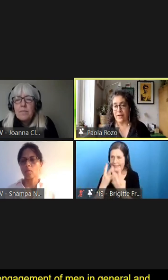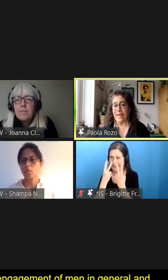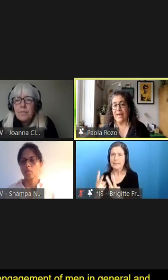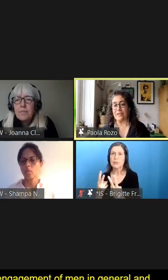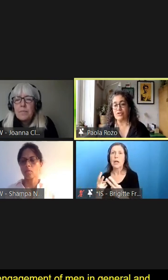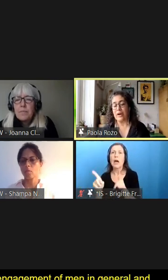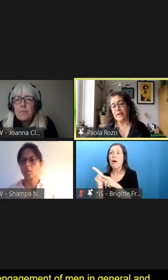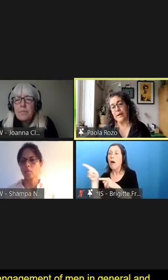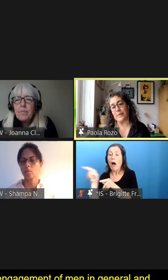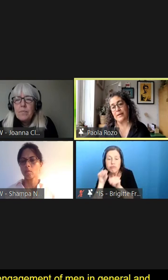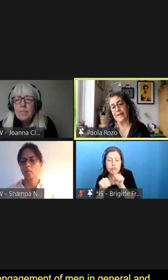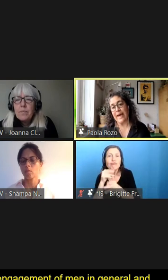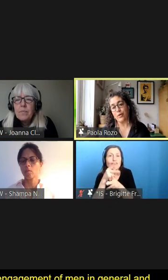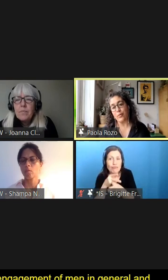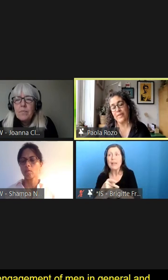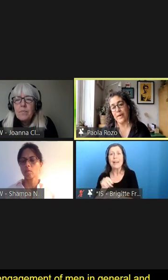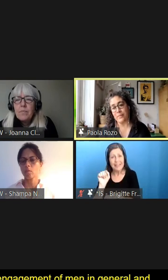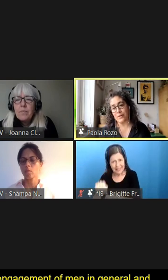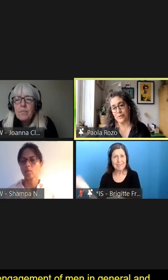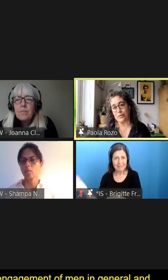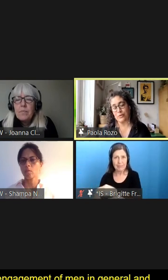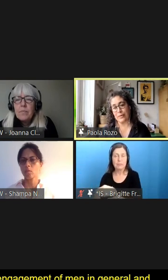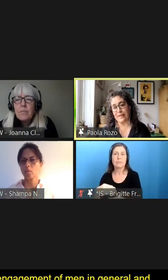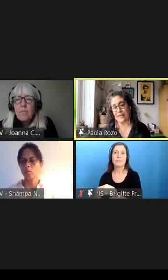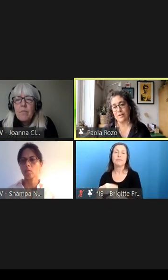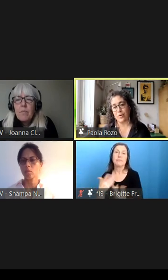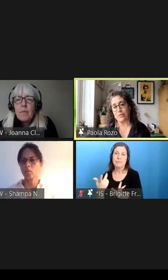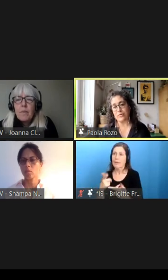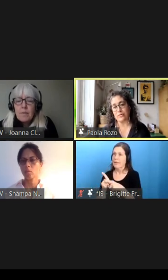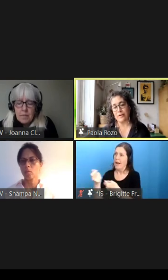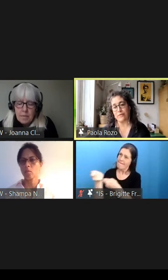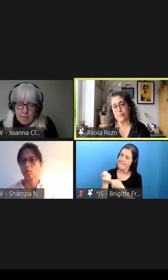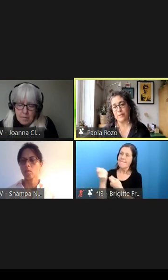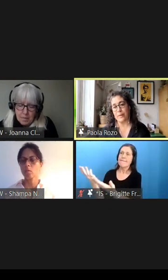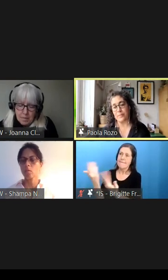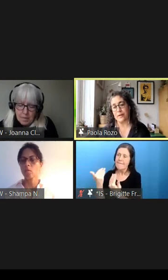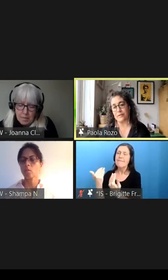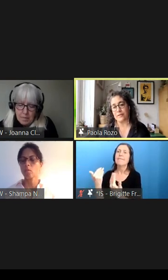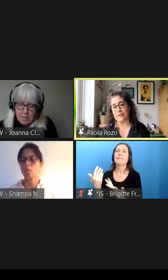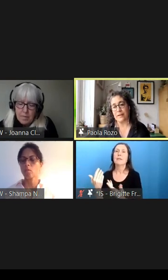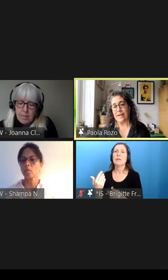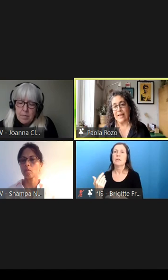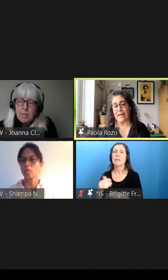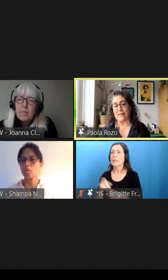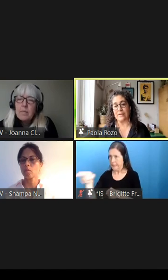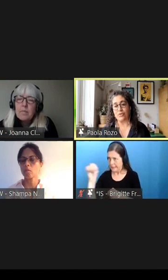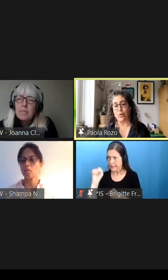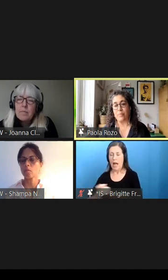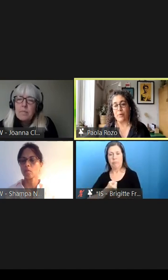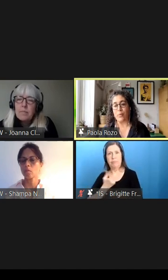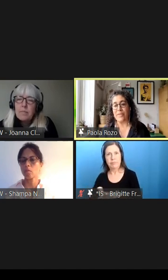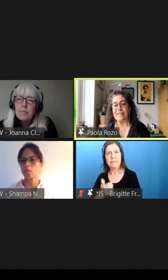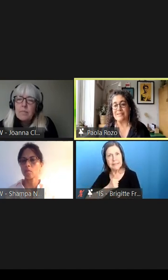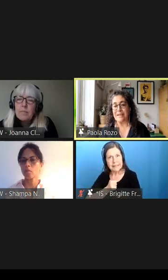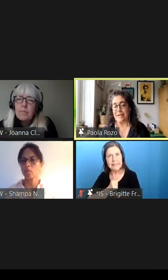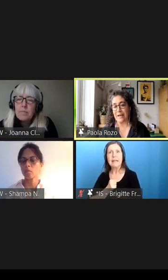care, and start a dialogue with them, so that they can also speak from themselves and talk about